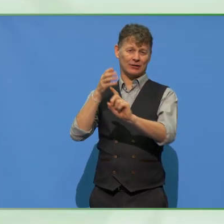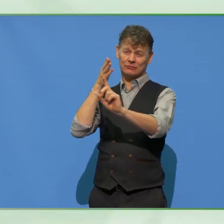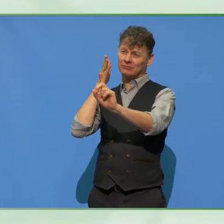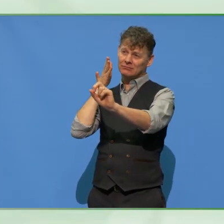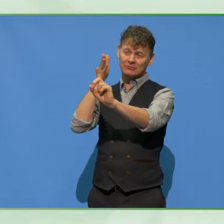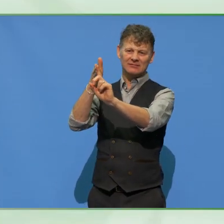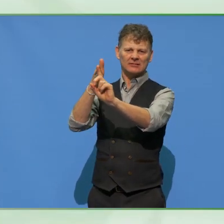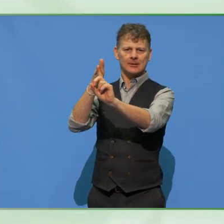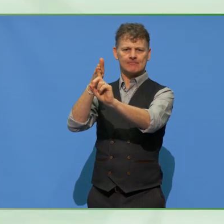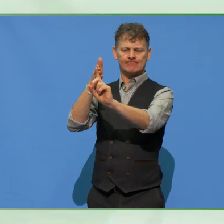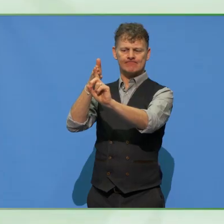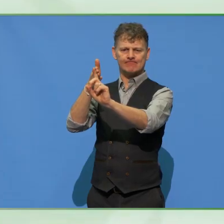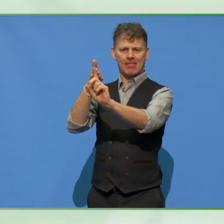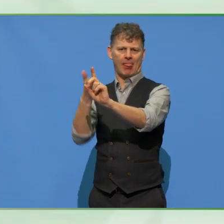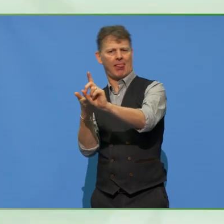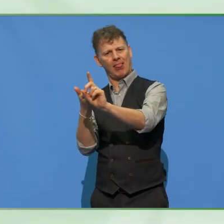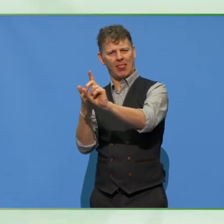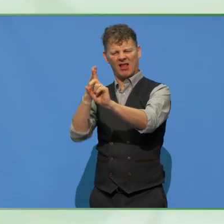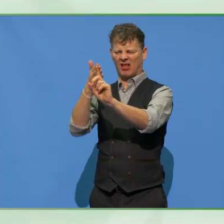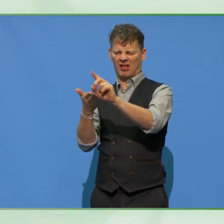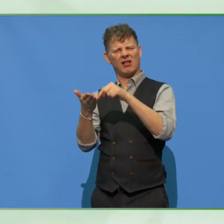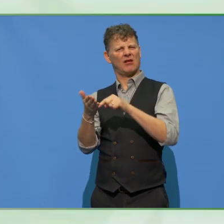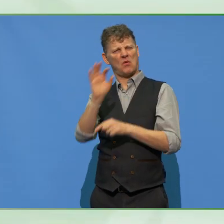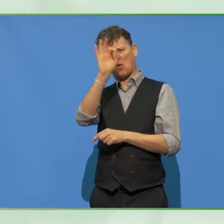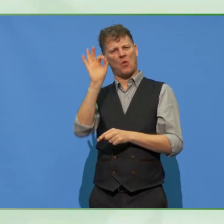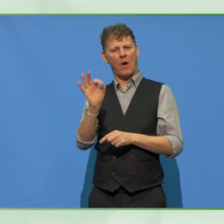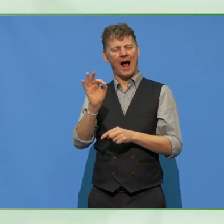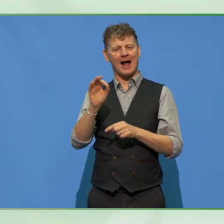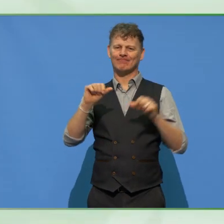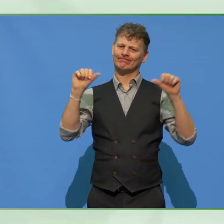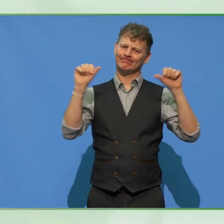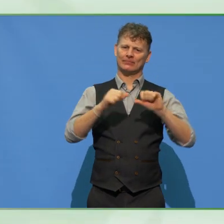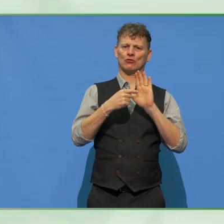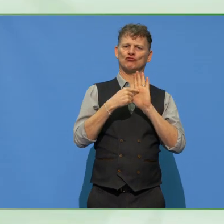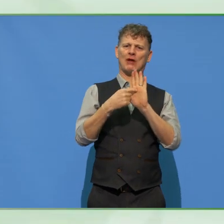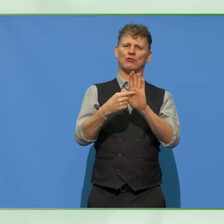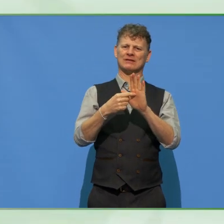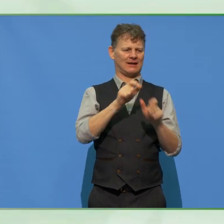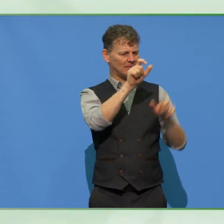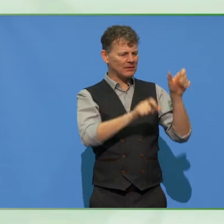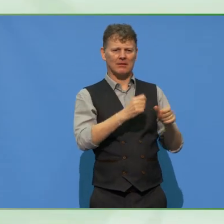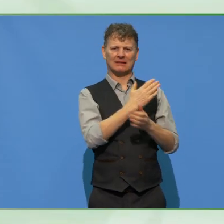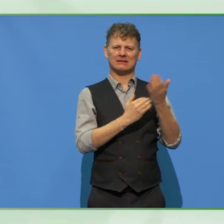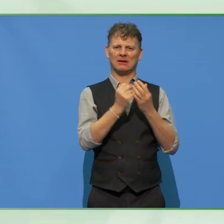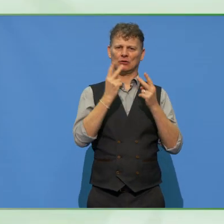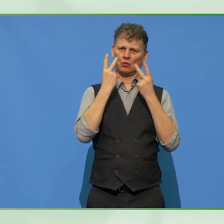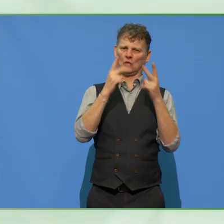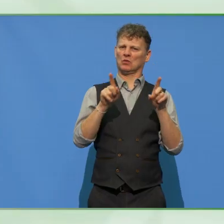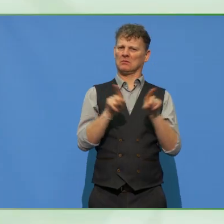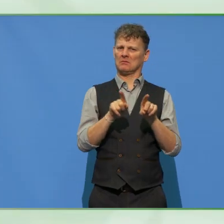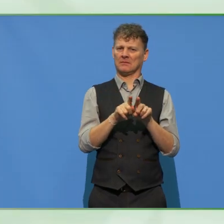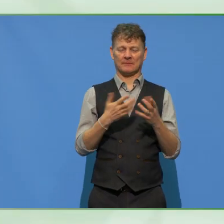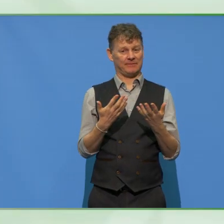into representative image of persons with disabilities. We are either